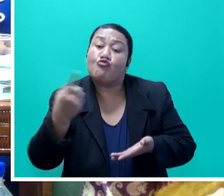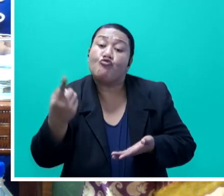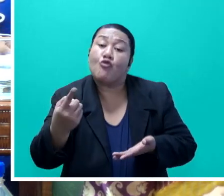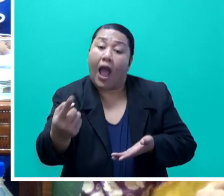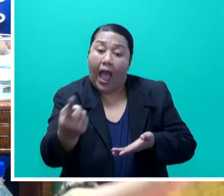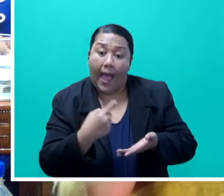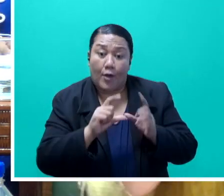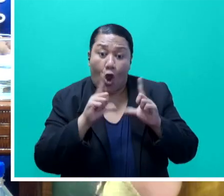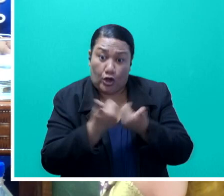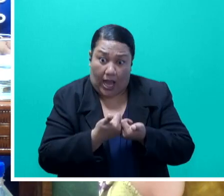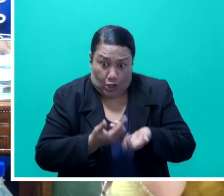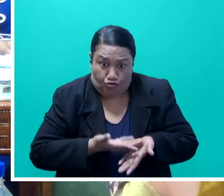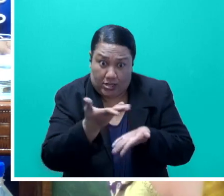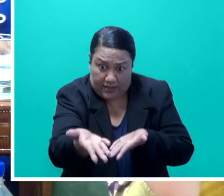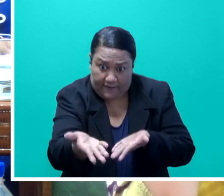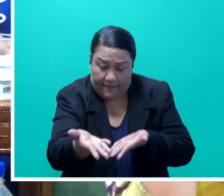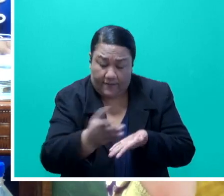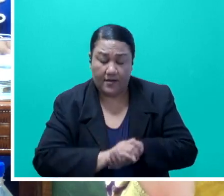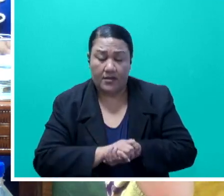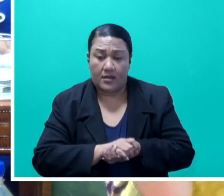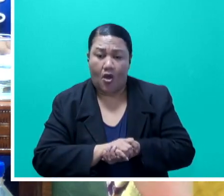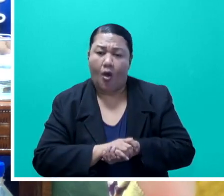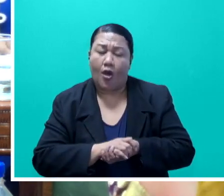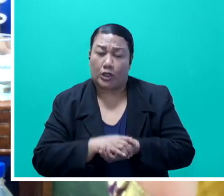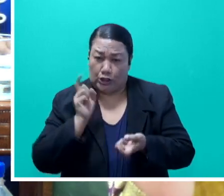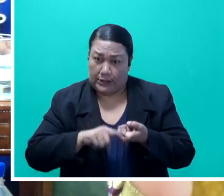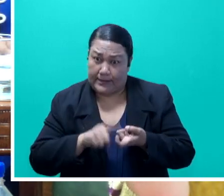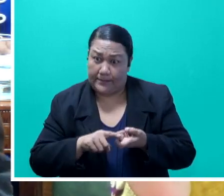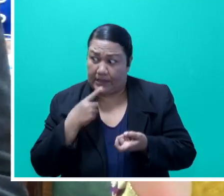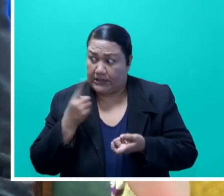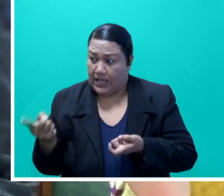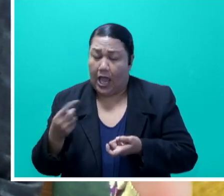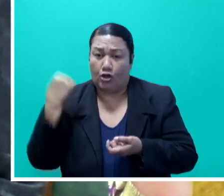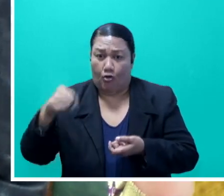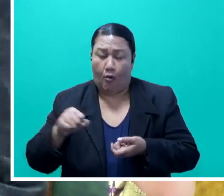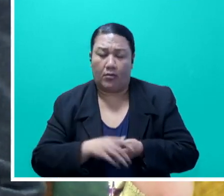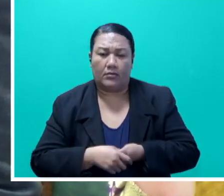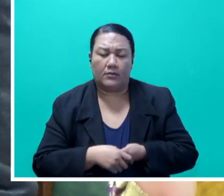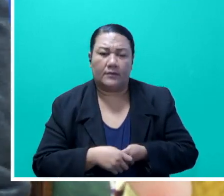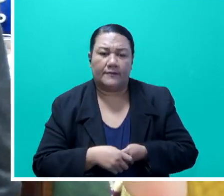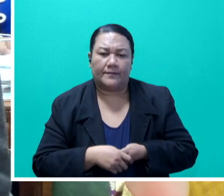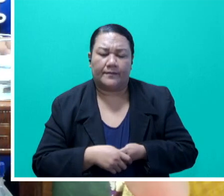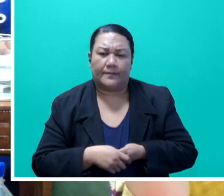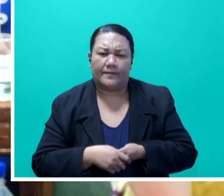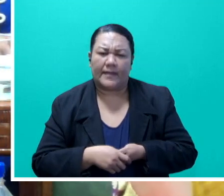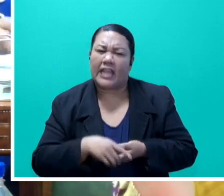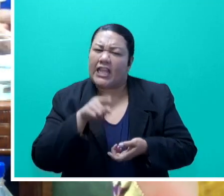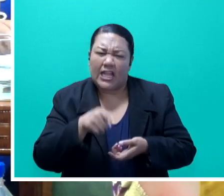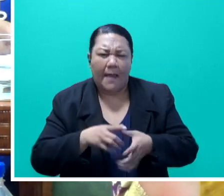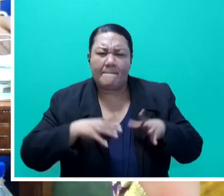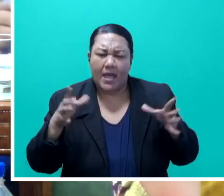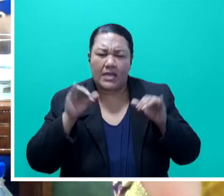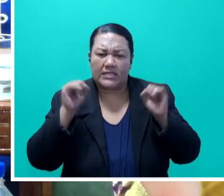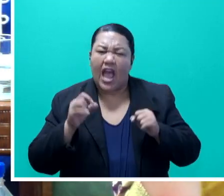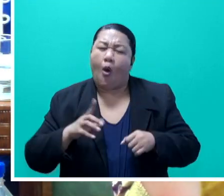He says no. Now, if tomorrow, for example, so this is not an easy issue, because sometimes you may have somebody that may tender